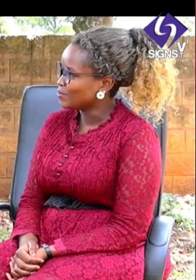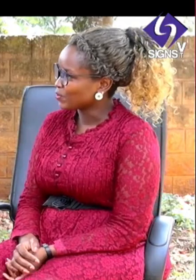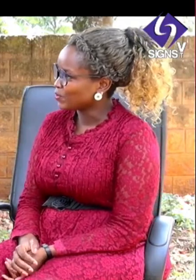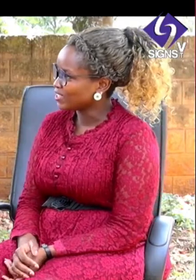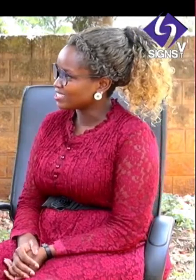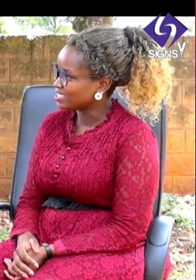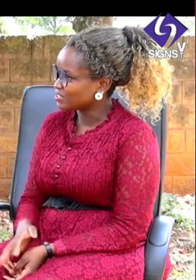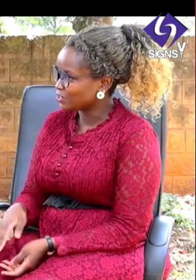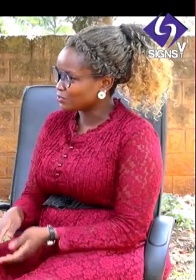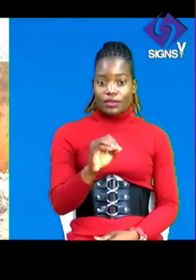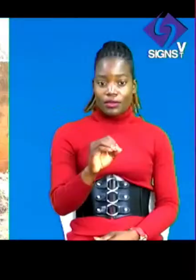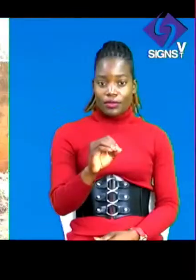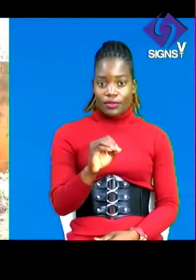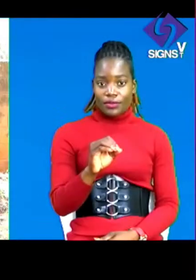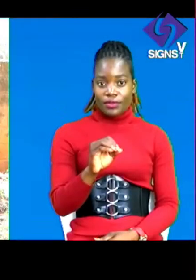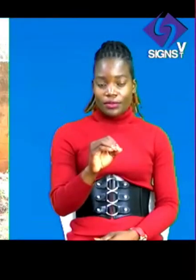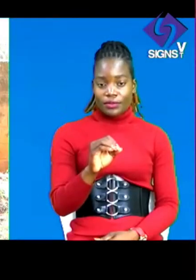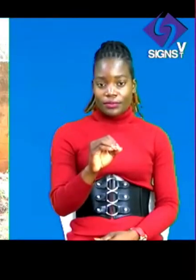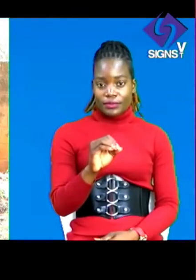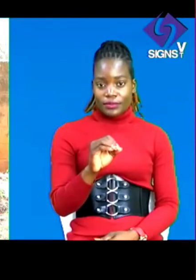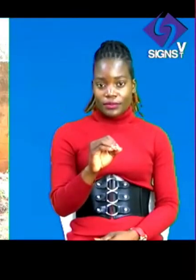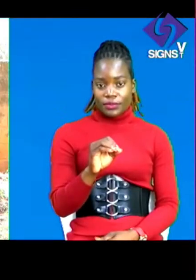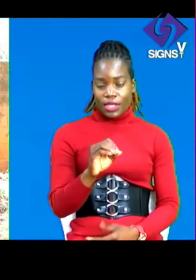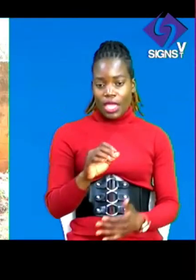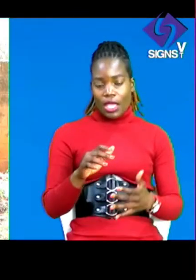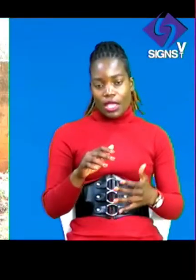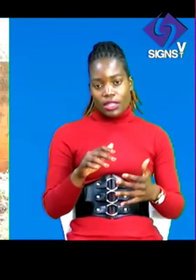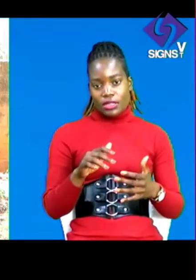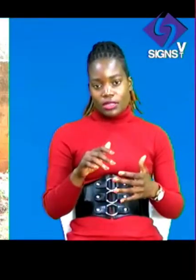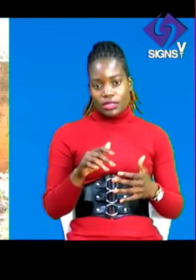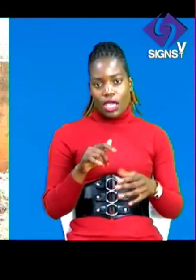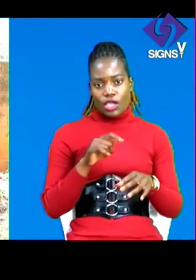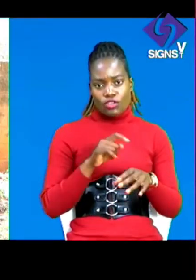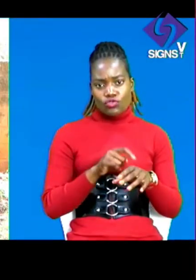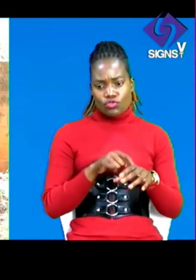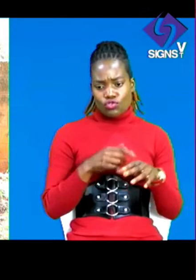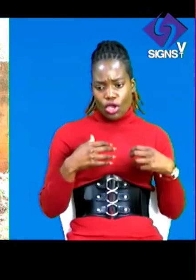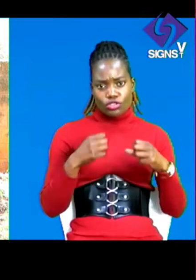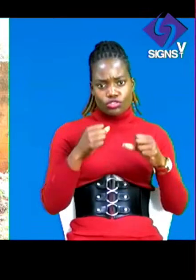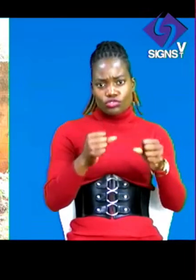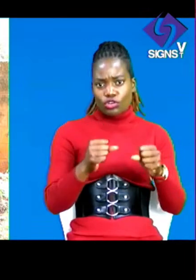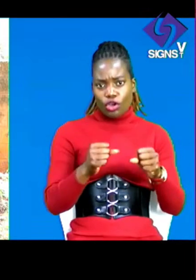And so, what's the secret of remaining fit for the modeling as a man?